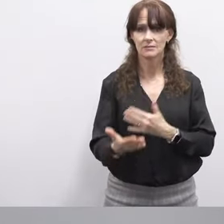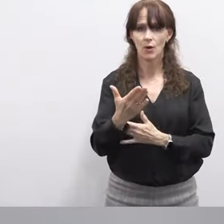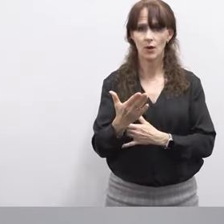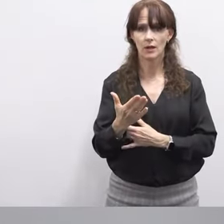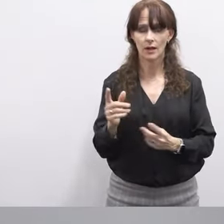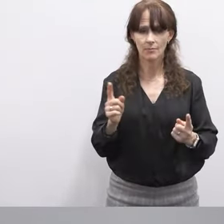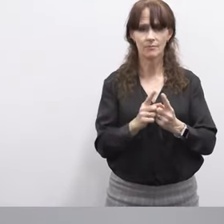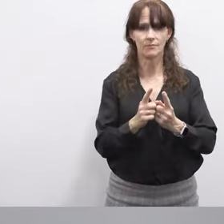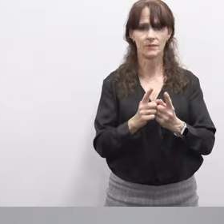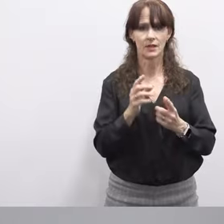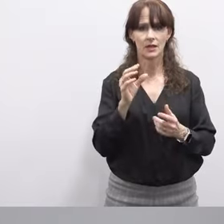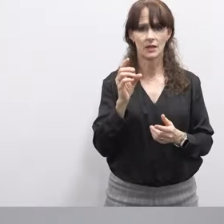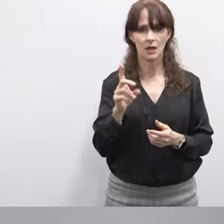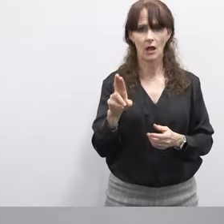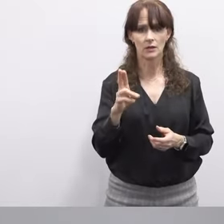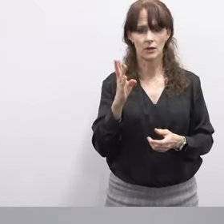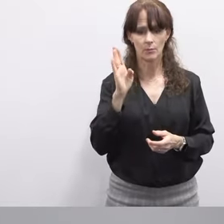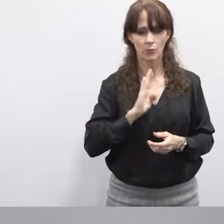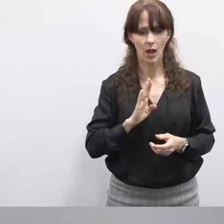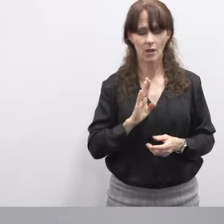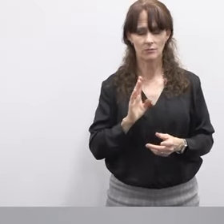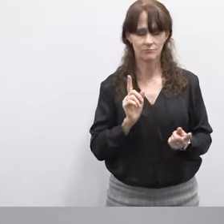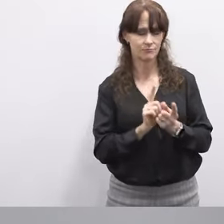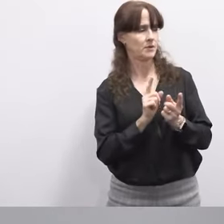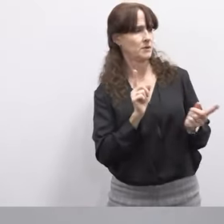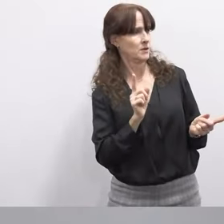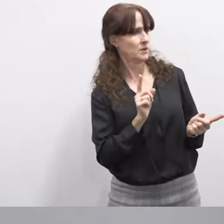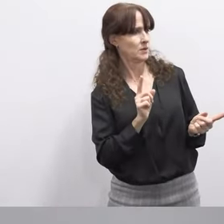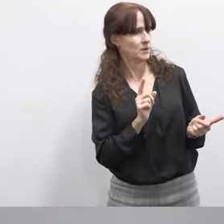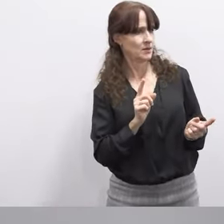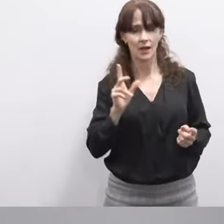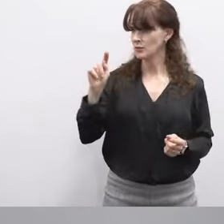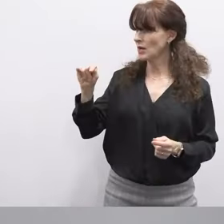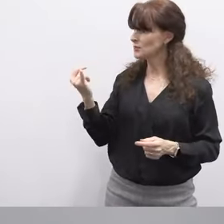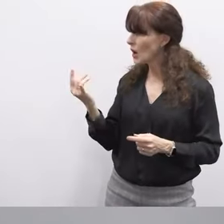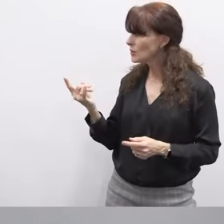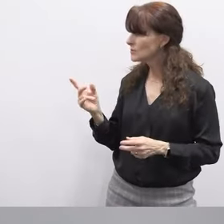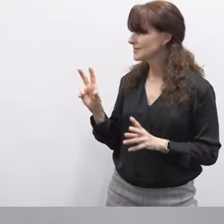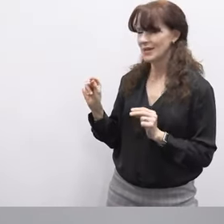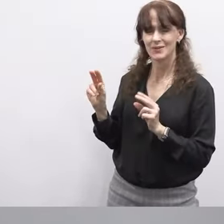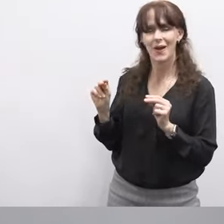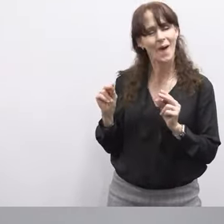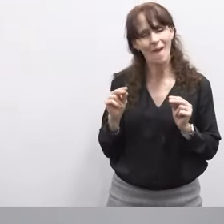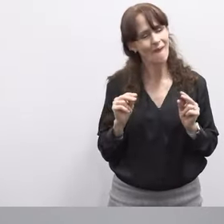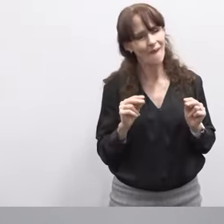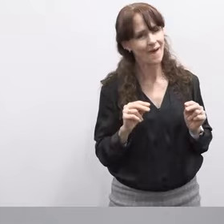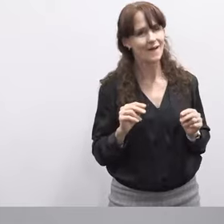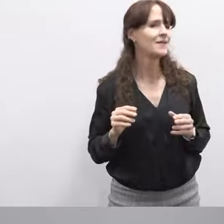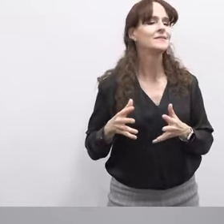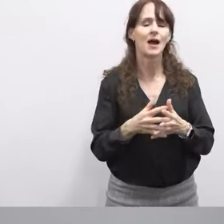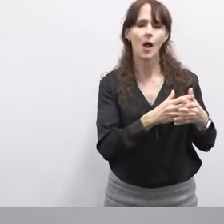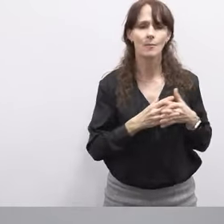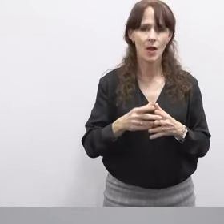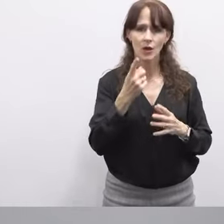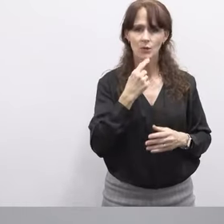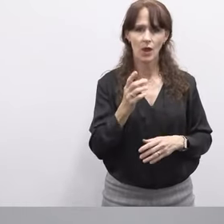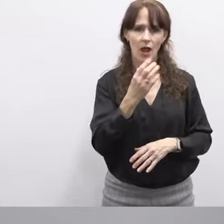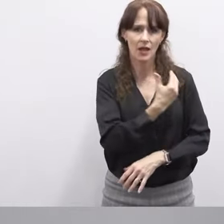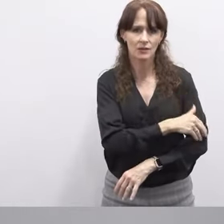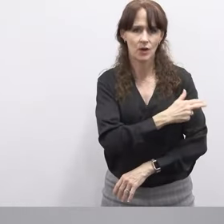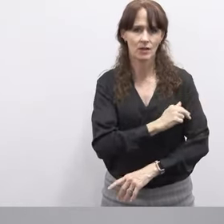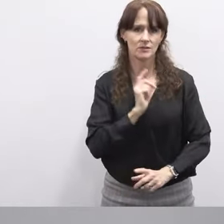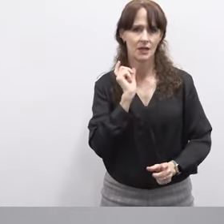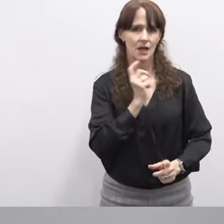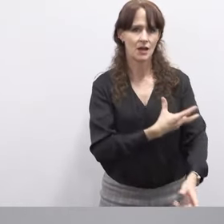into Dr. Brown in the most unexpected place. Trader Joe's? No, actually, the American Red Cross. So I was